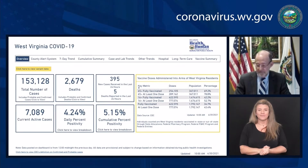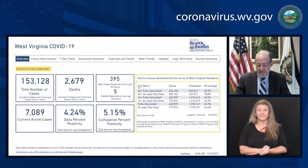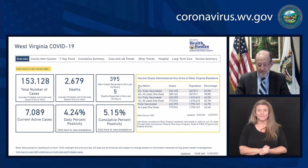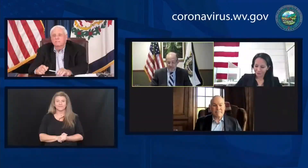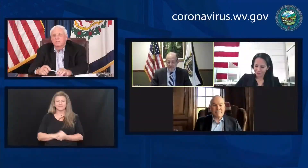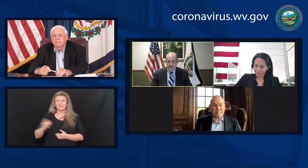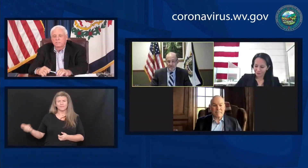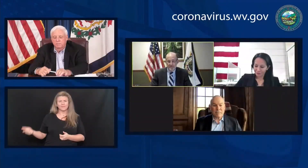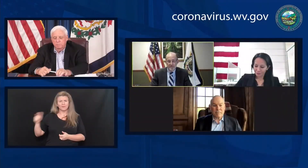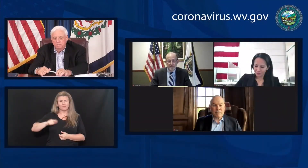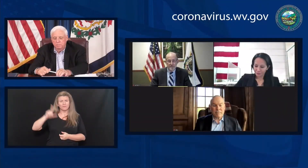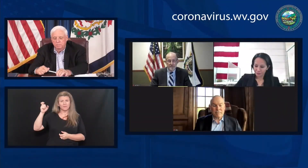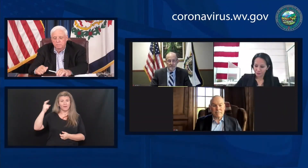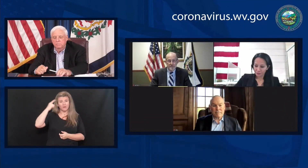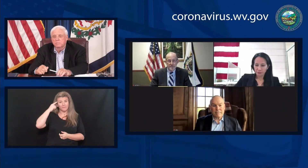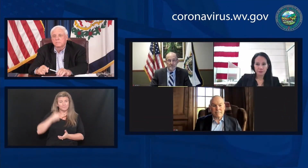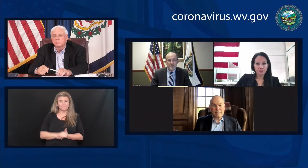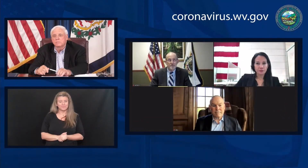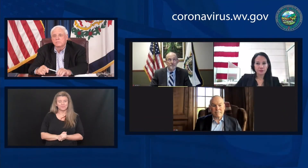To me, just a second.